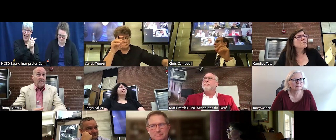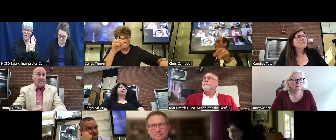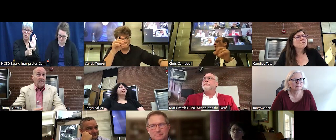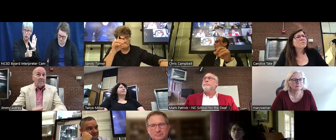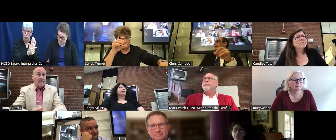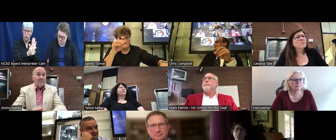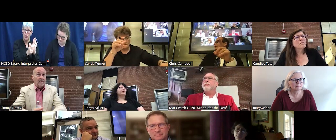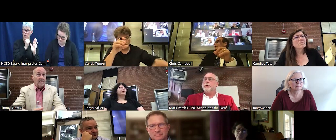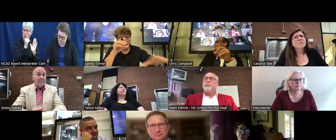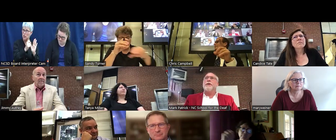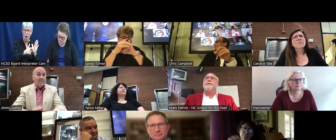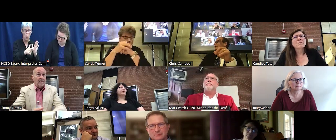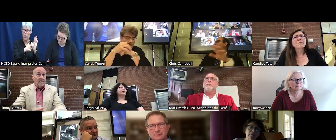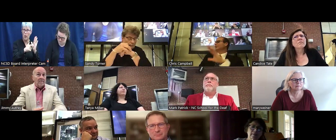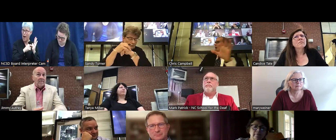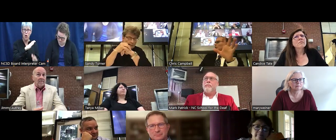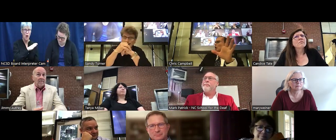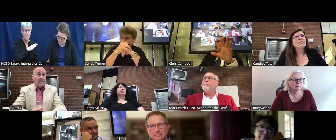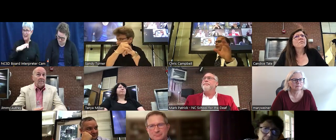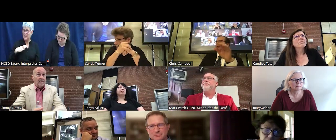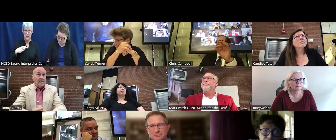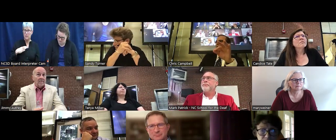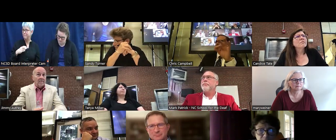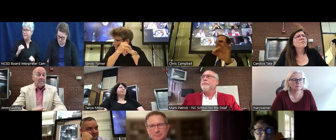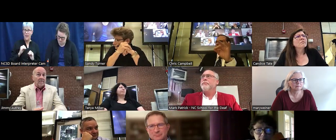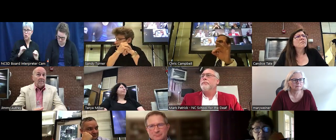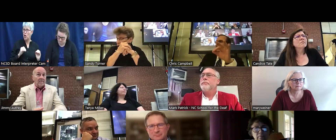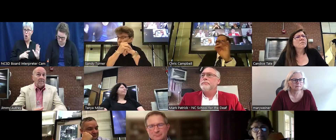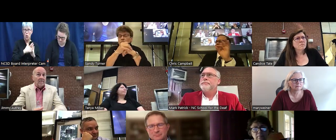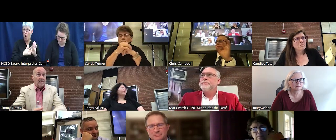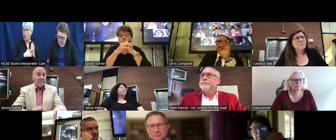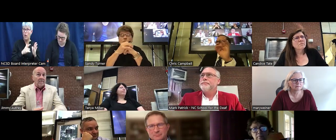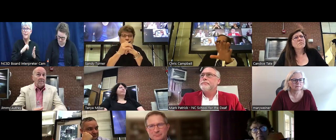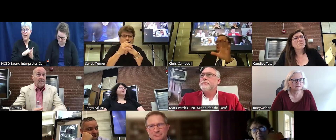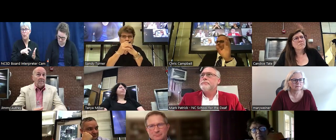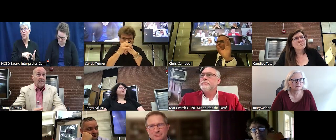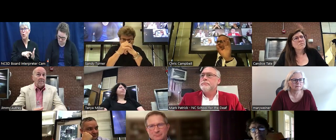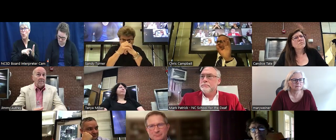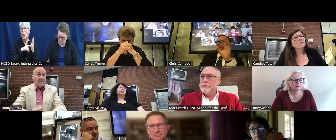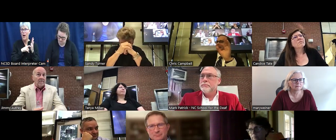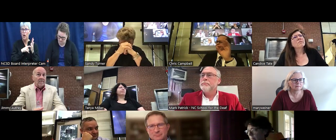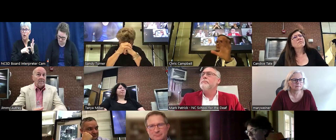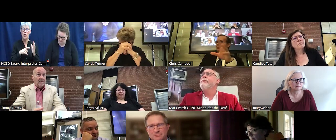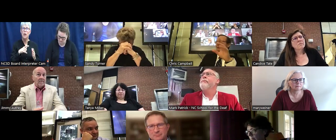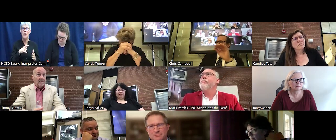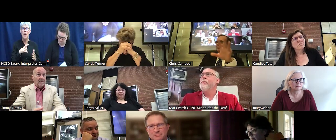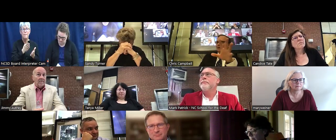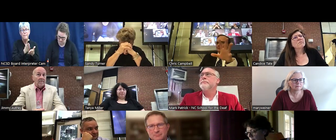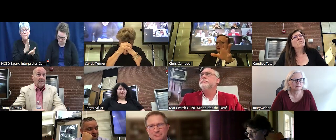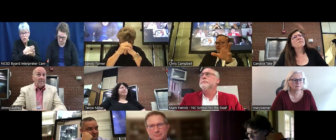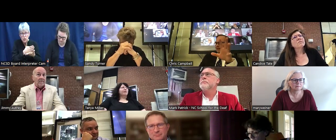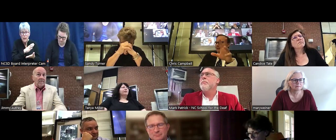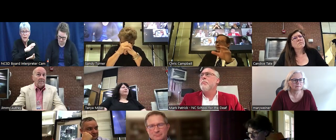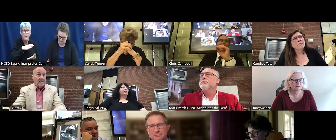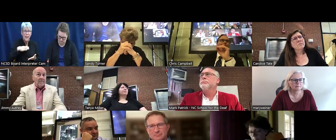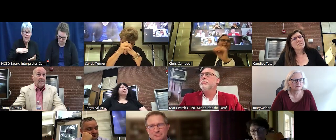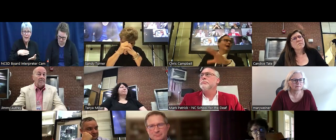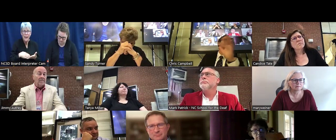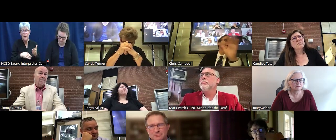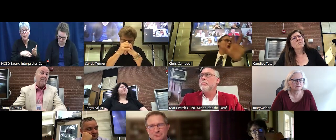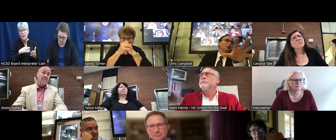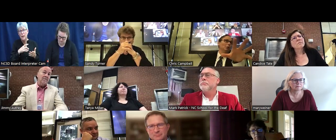have committees. There's no law that requires you to have a budget committee, a personnel committee, a policy committee.